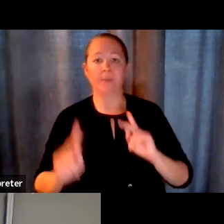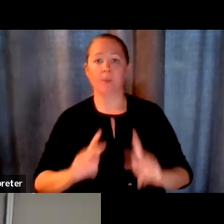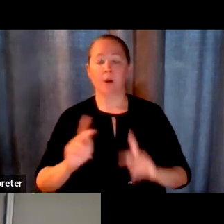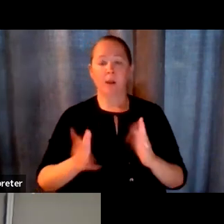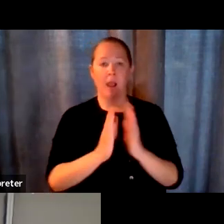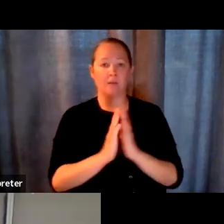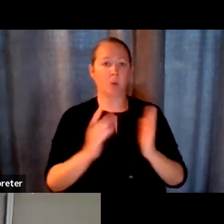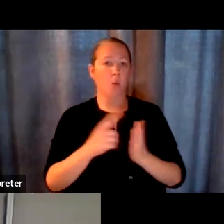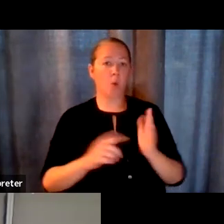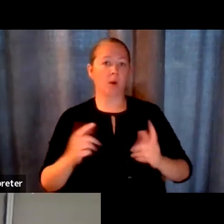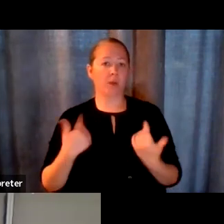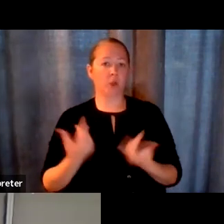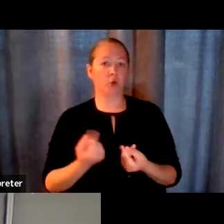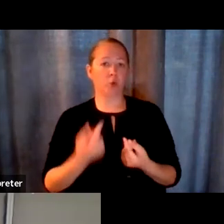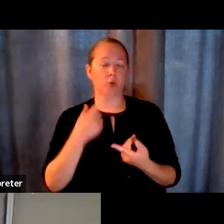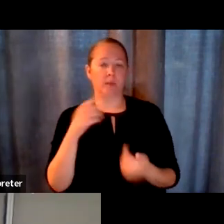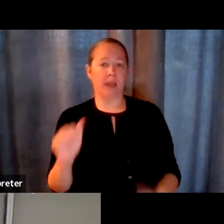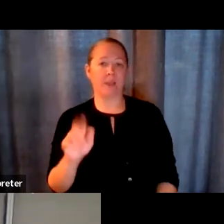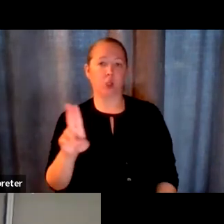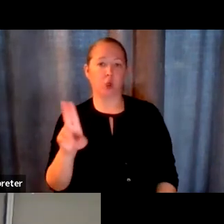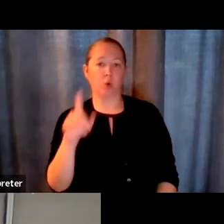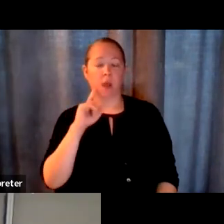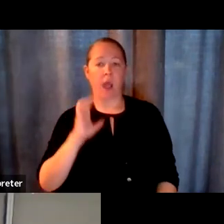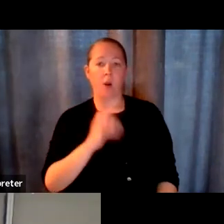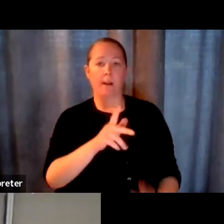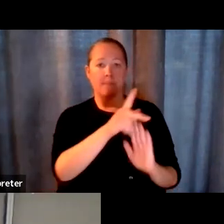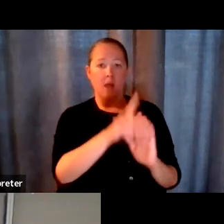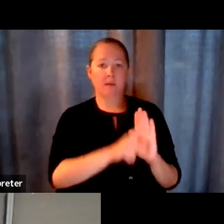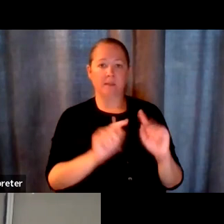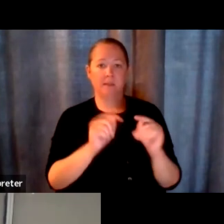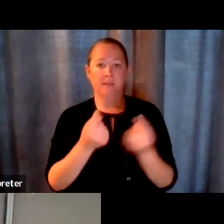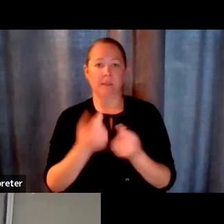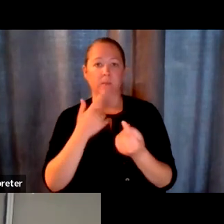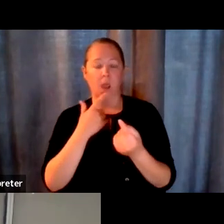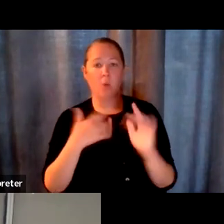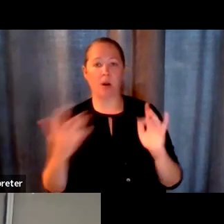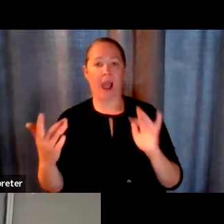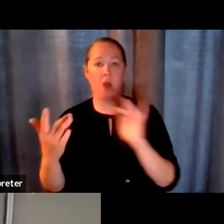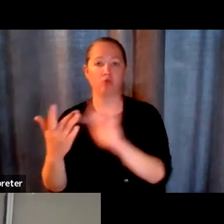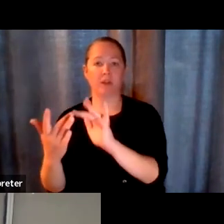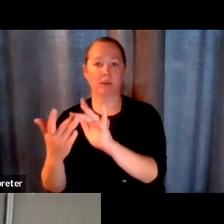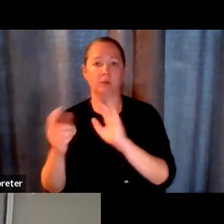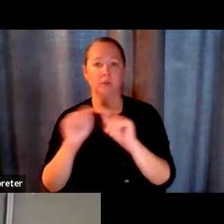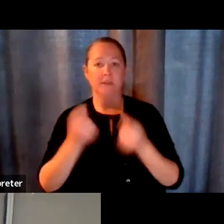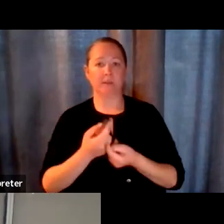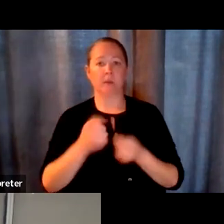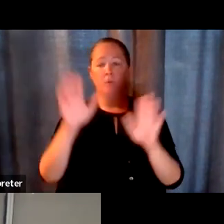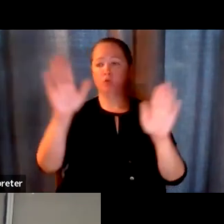at AU outside of litigation? And I think our policy team, our outreach team is just doing absolutely incredible